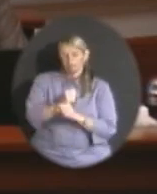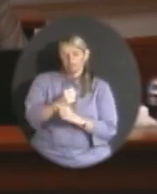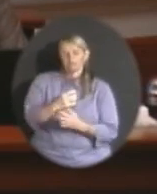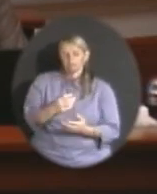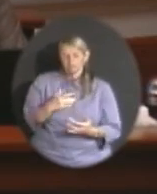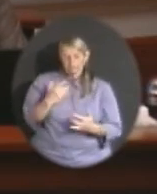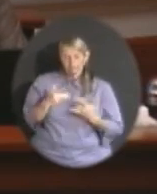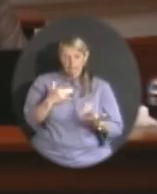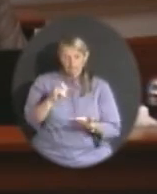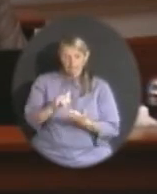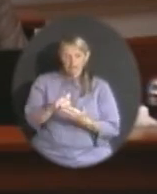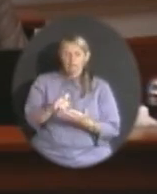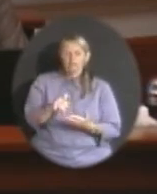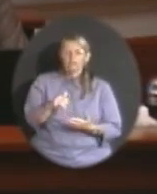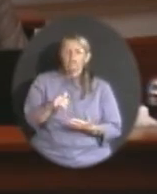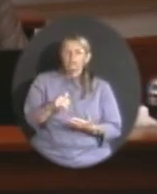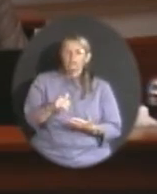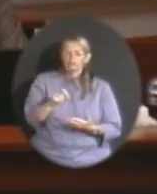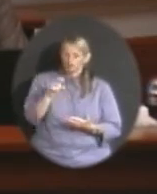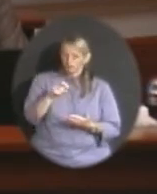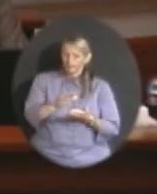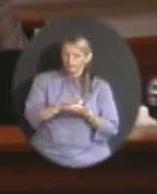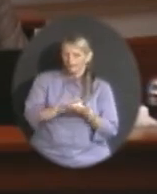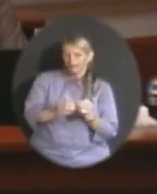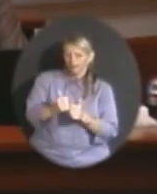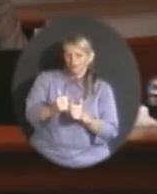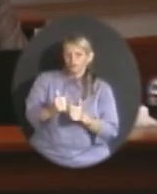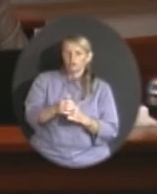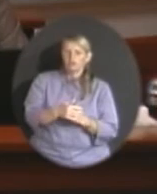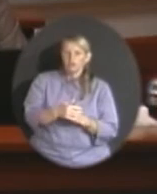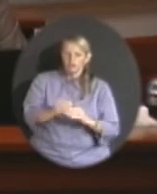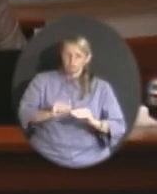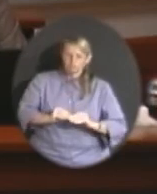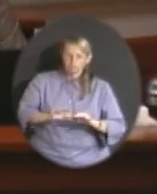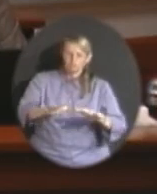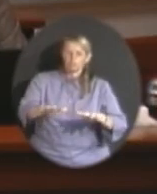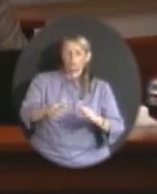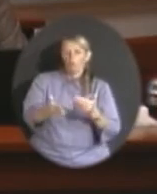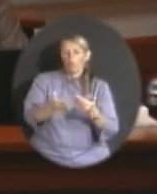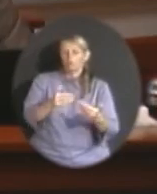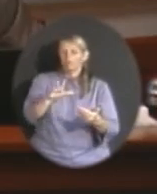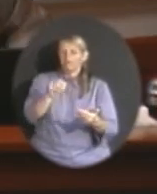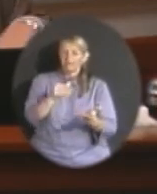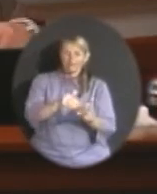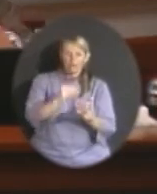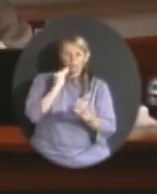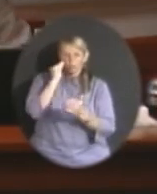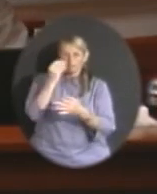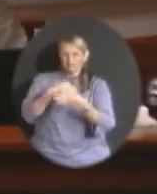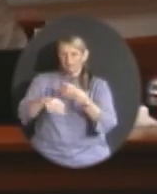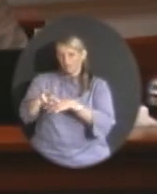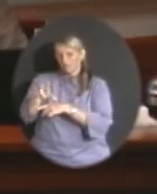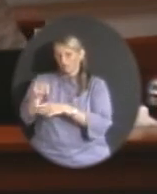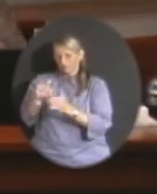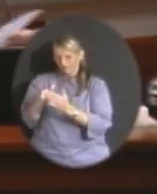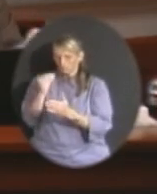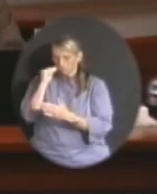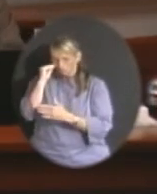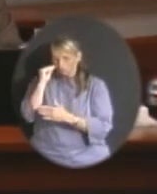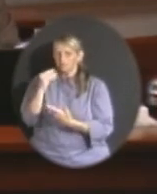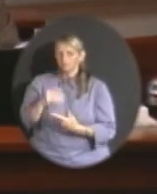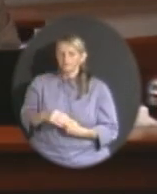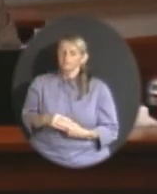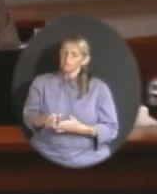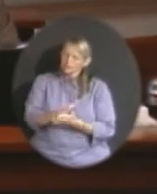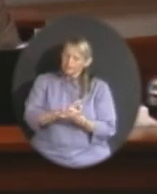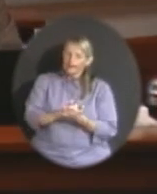be a nicer format, going to almost 50,000 homes instead of 30,000 But anyway, some nice changes that are going to happen